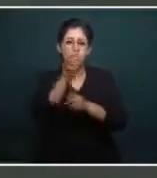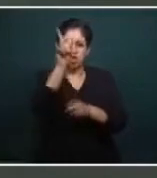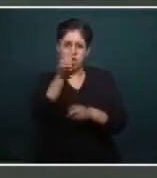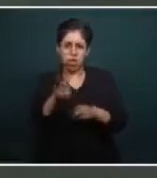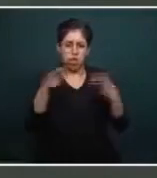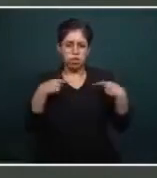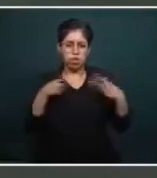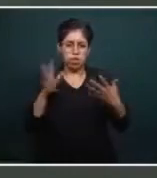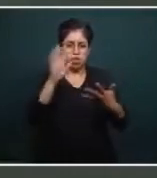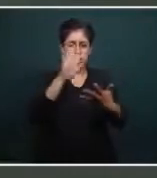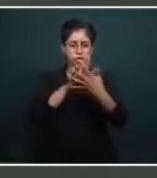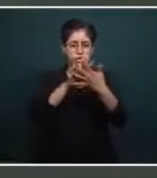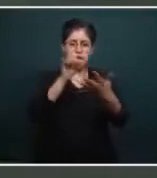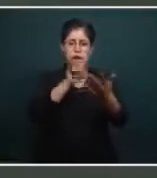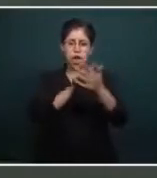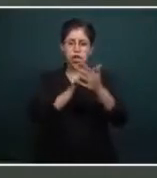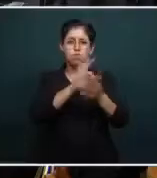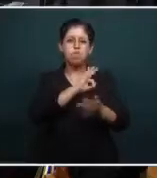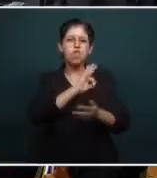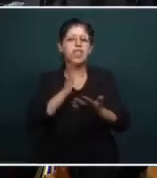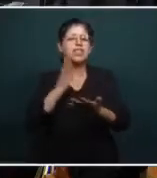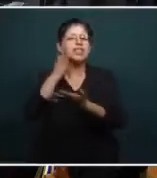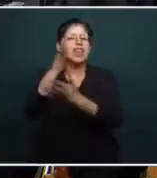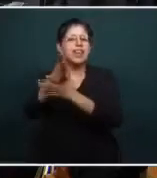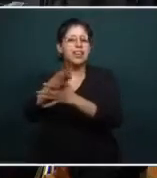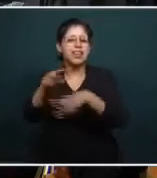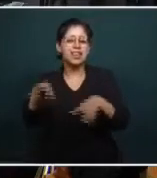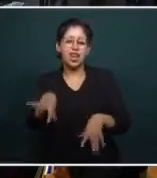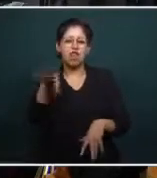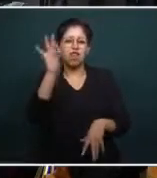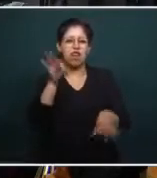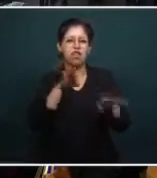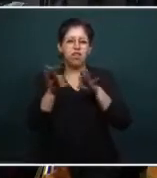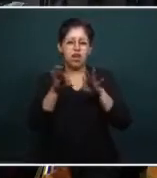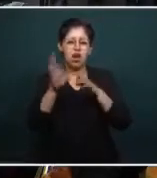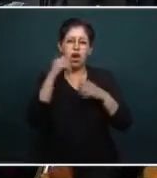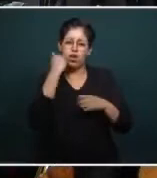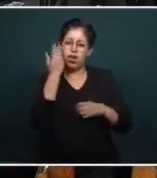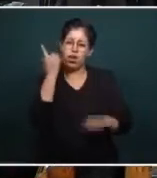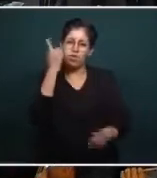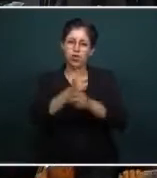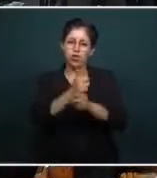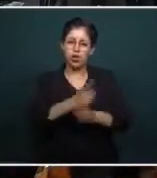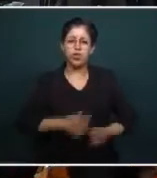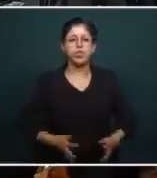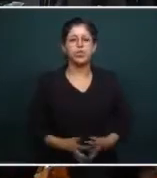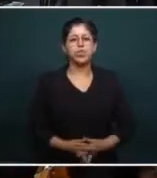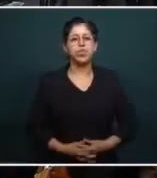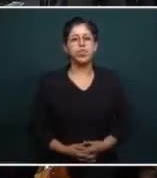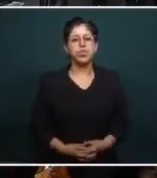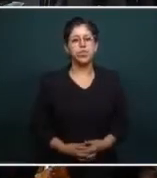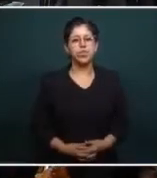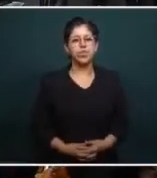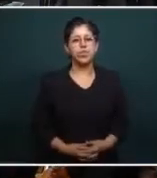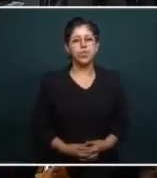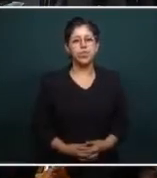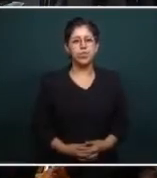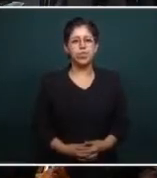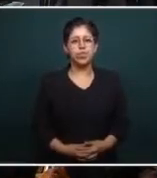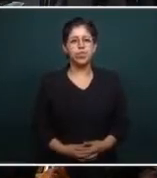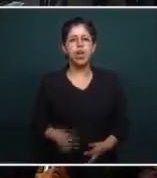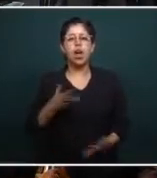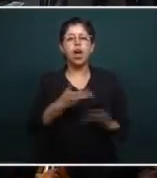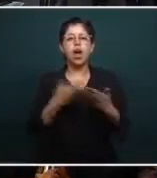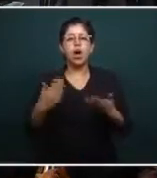the situación que social tenemos en el Estado de México. structure. So they're trying to train them, like Vamos a lo rehabilitate.